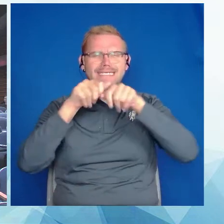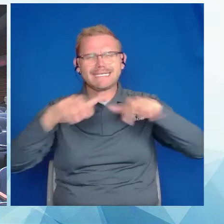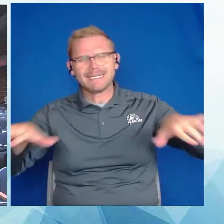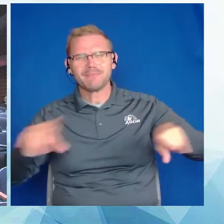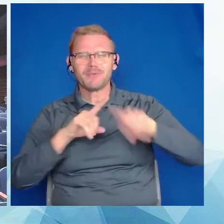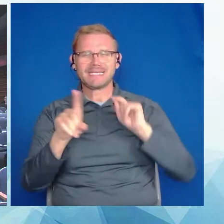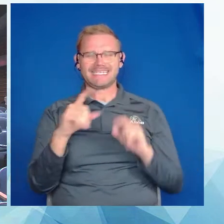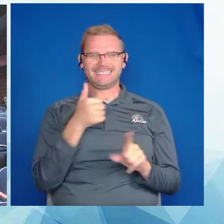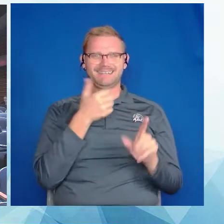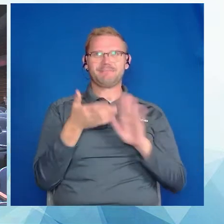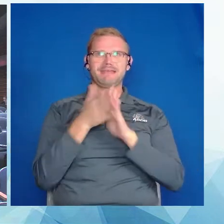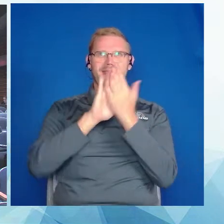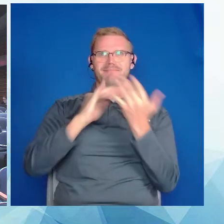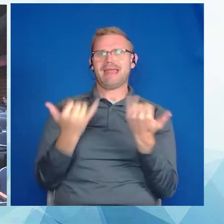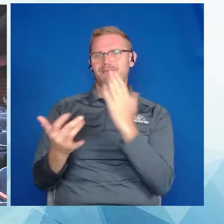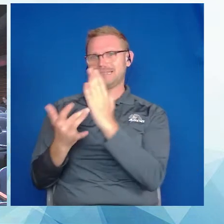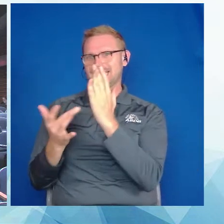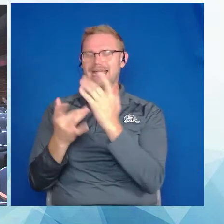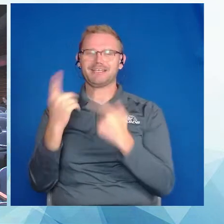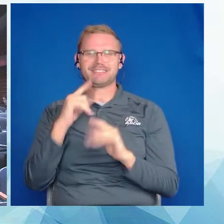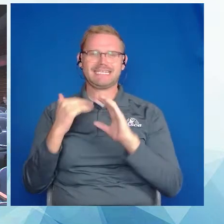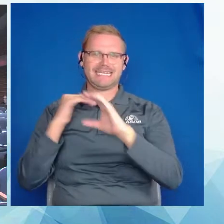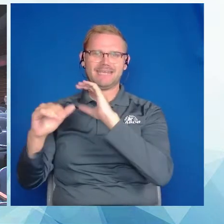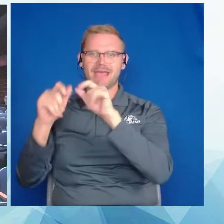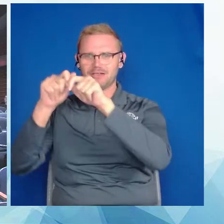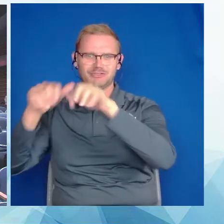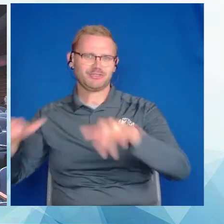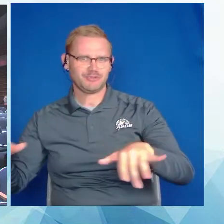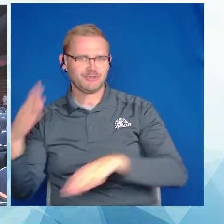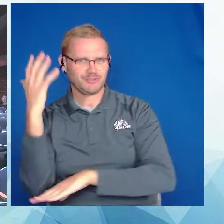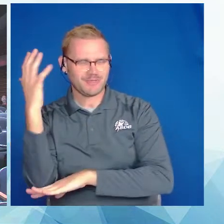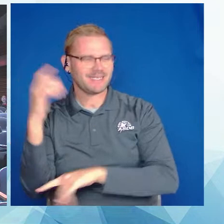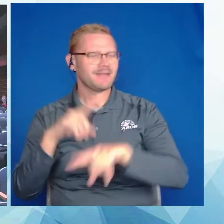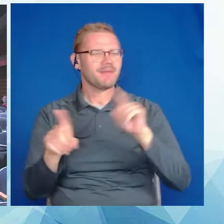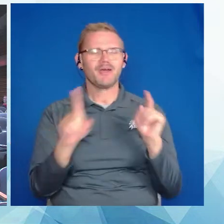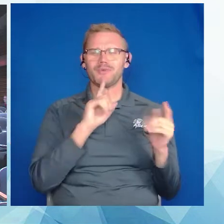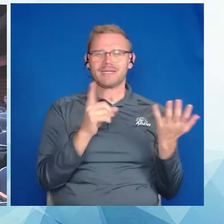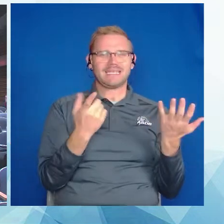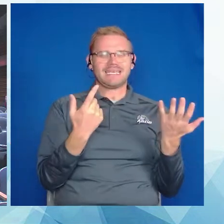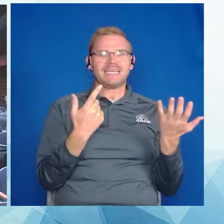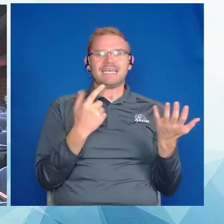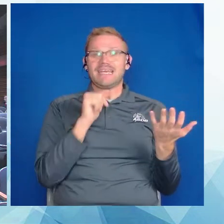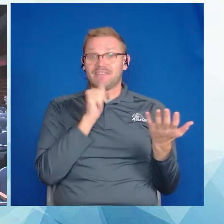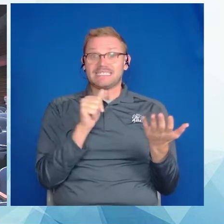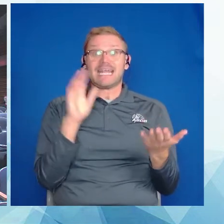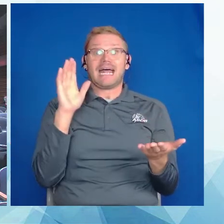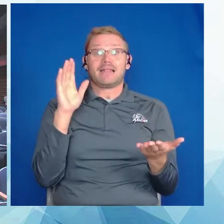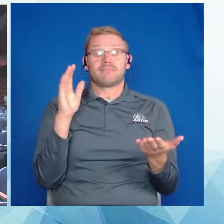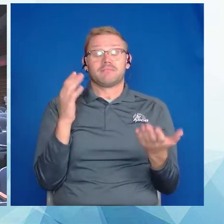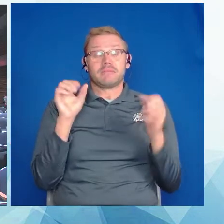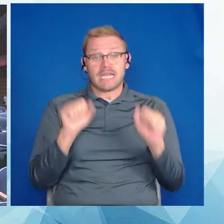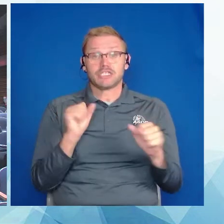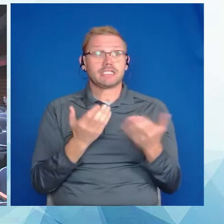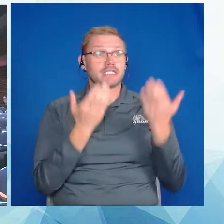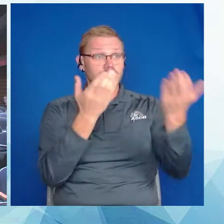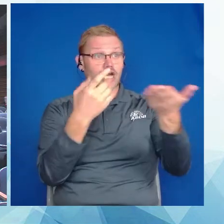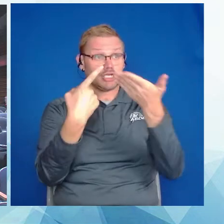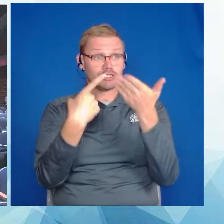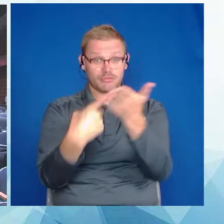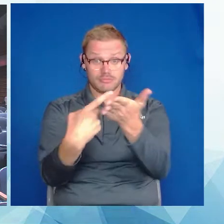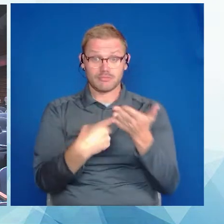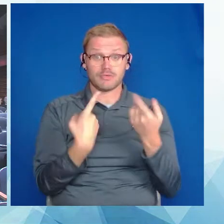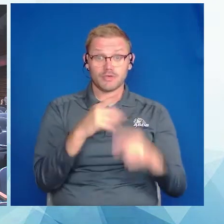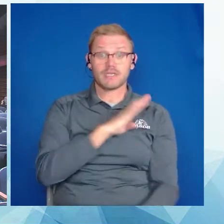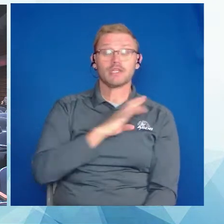stream. But it's particularly troublesome if it's something that's likely to come before the board, because that should be done